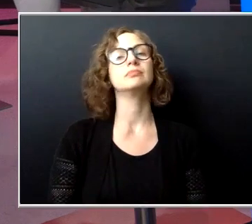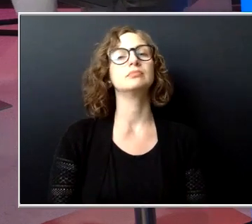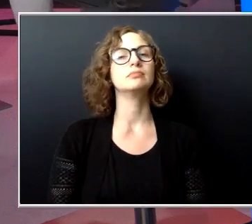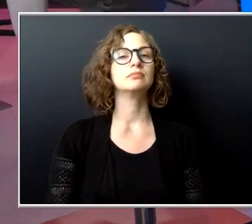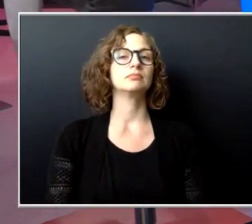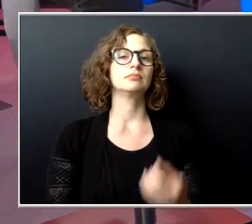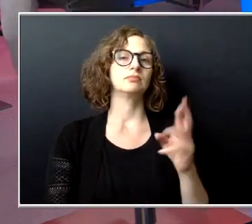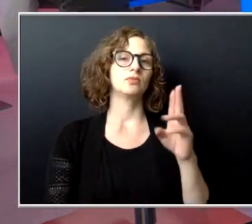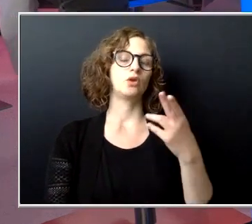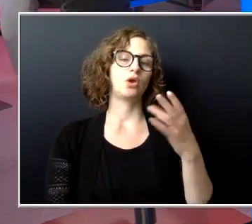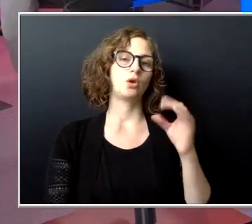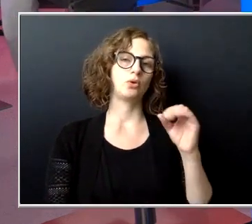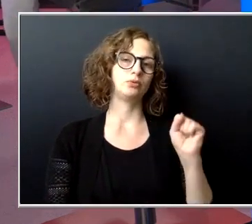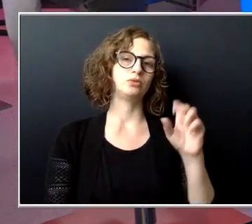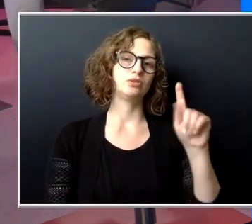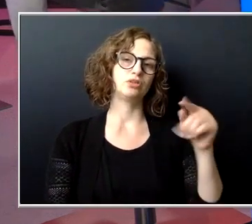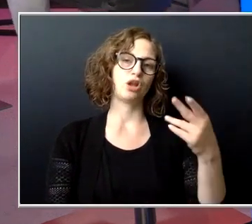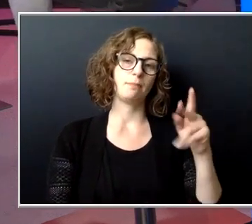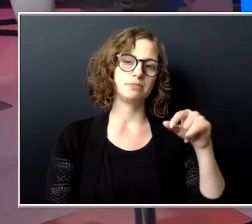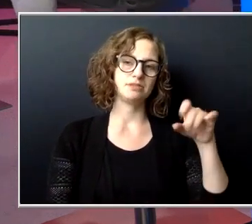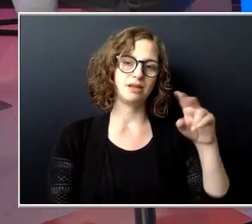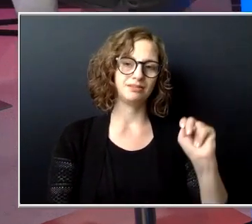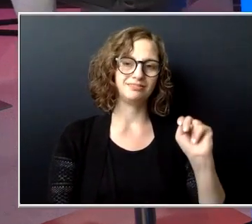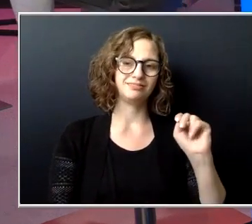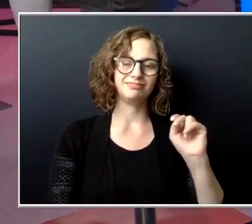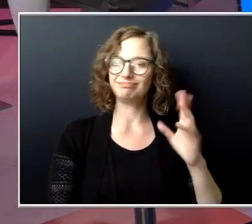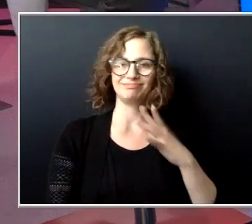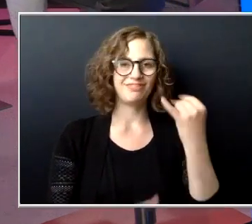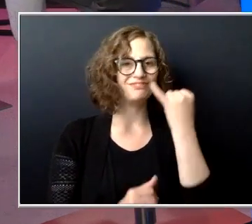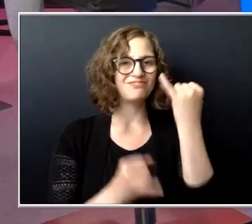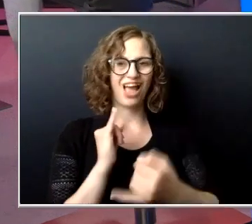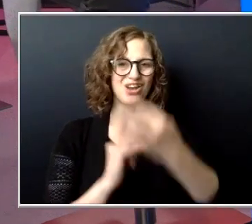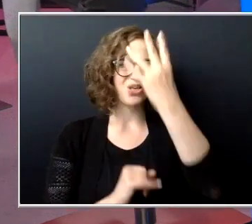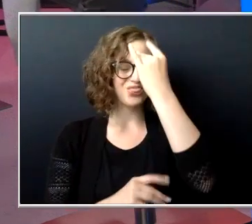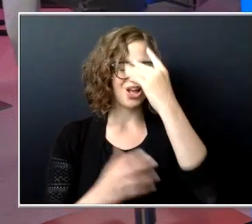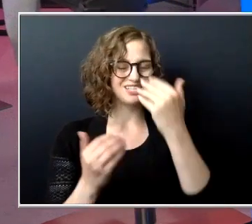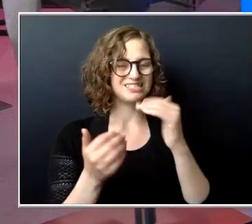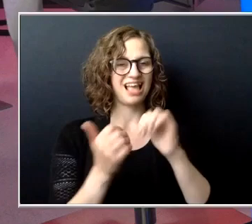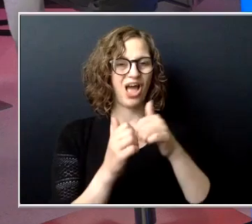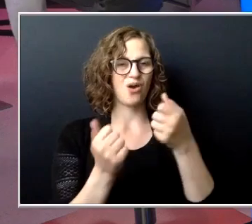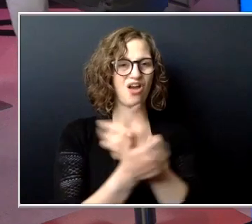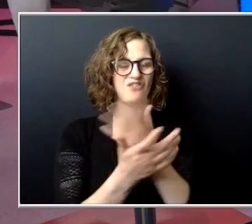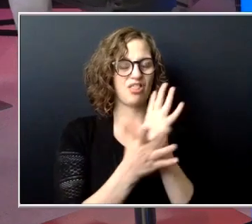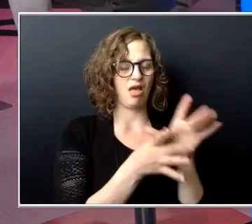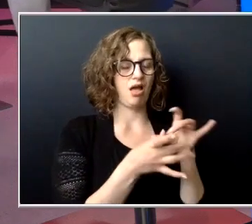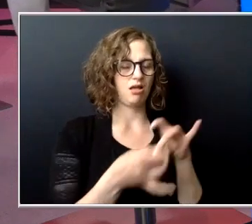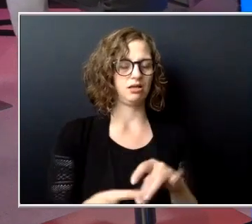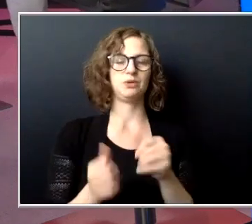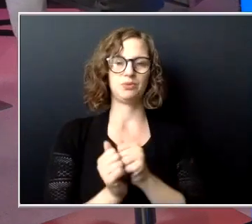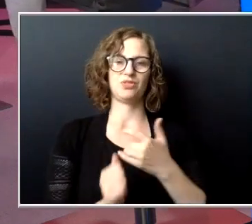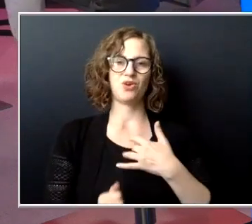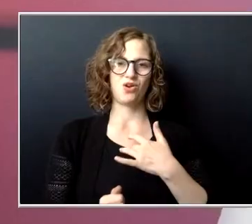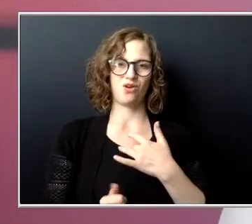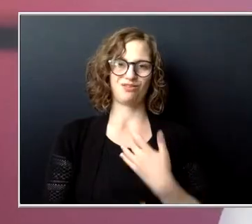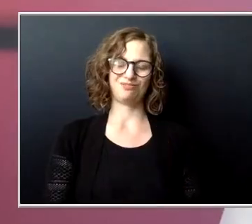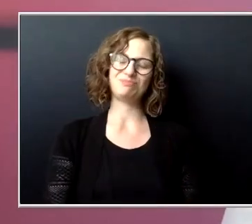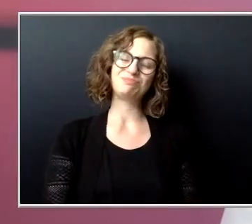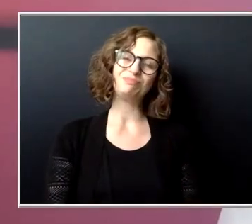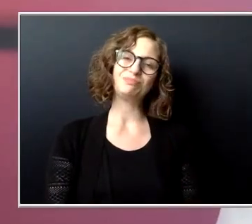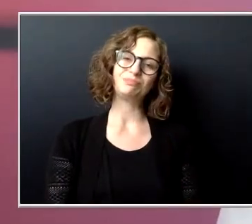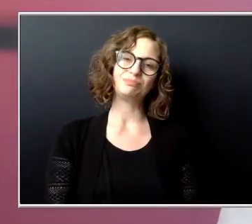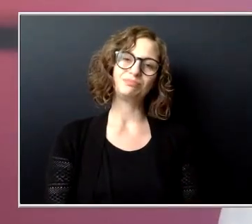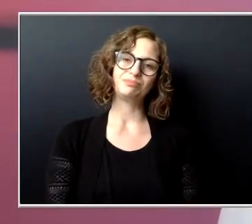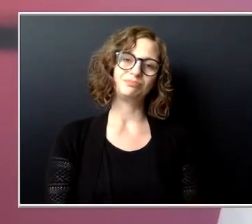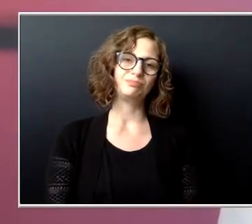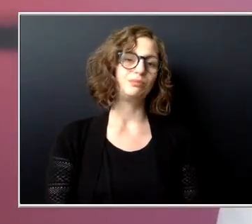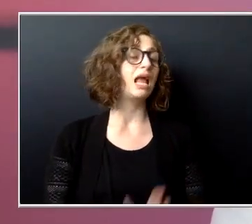home. Final thoughts on how this all connects to the heart and what you would like our viewers to know. Yeah, it's an everyday process, and